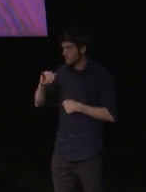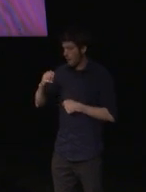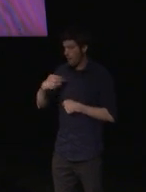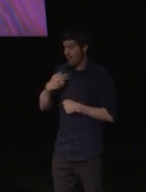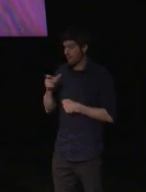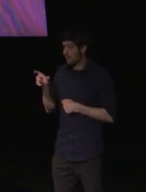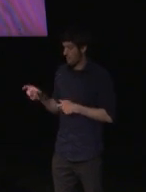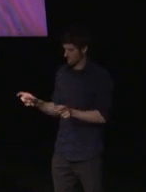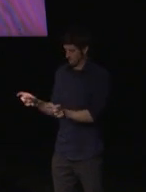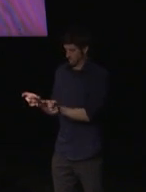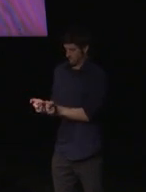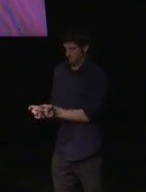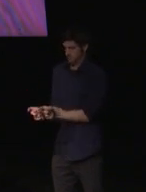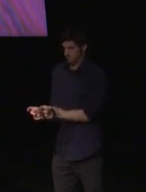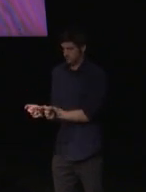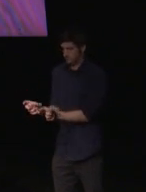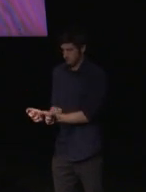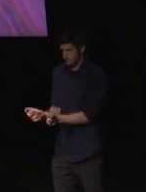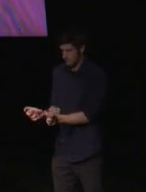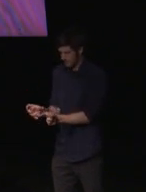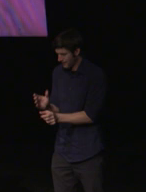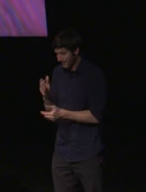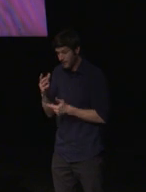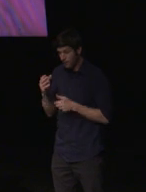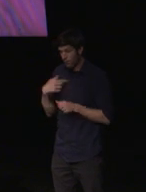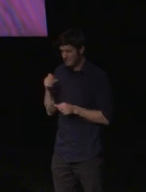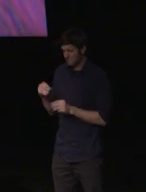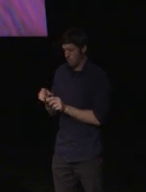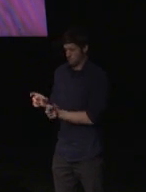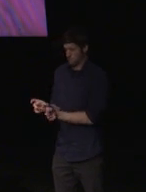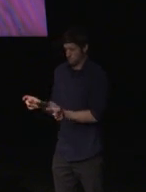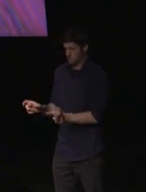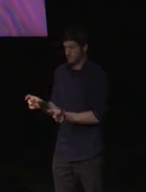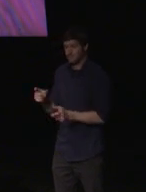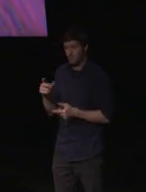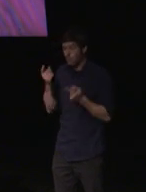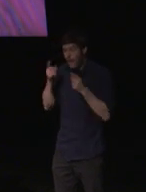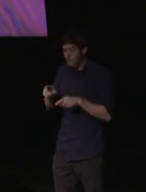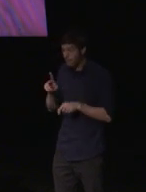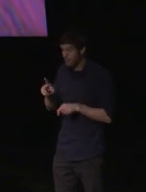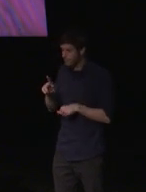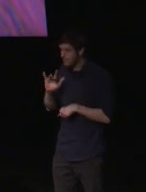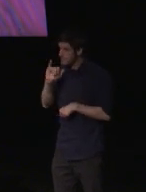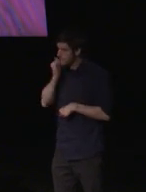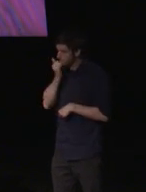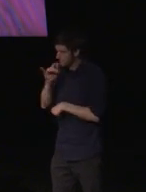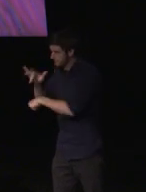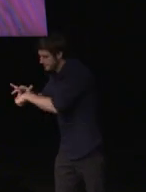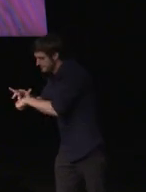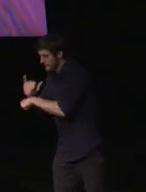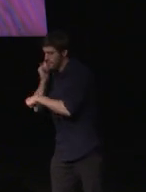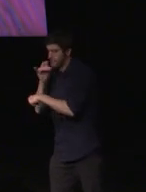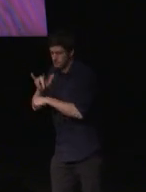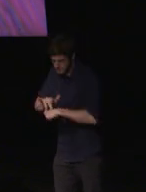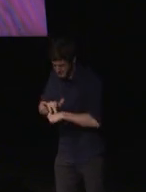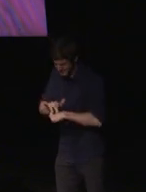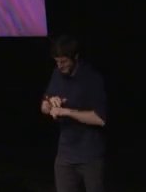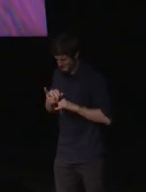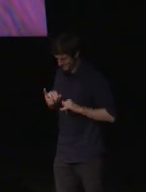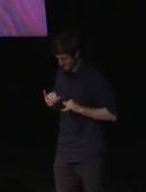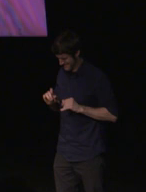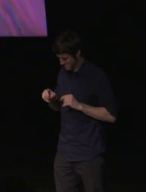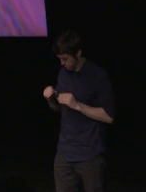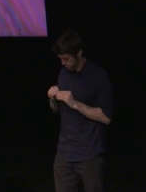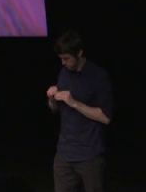lot of people was we saw a lot of accidental activations, right? Like people would be hitting buttons they weren't intending to hit. And that was really important for us to kind of